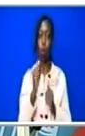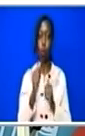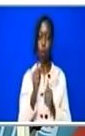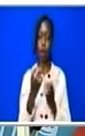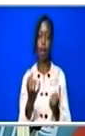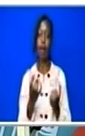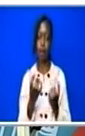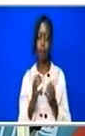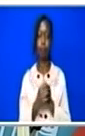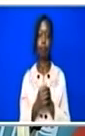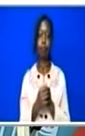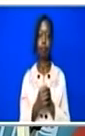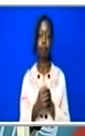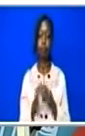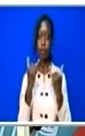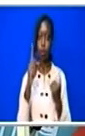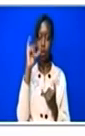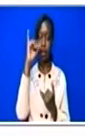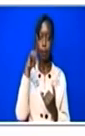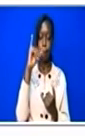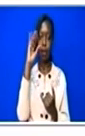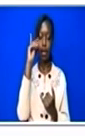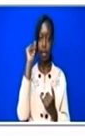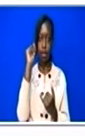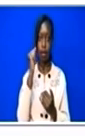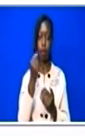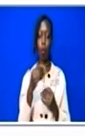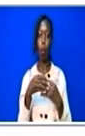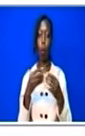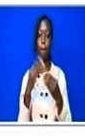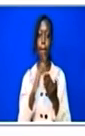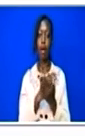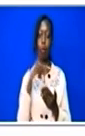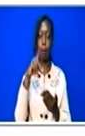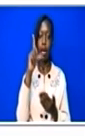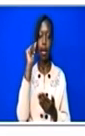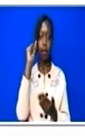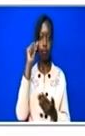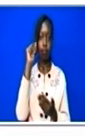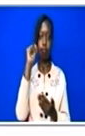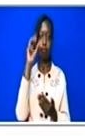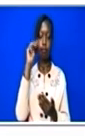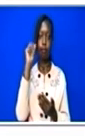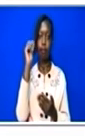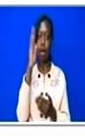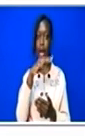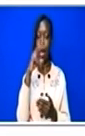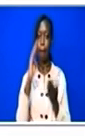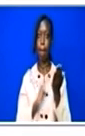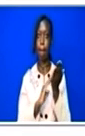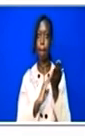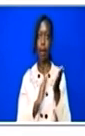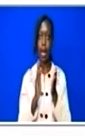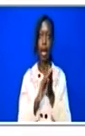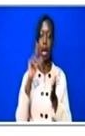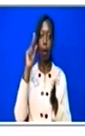Very okay. good. So lipids form part of plasma membrane and protoplasm. Yeah, so the